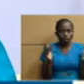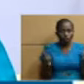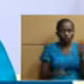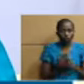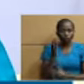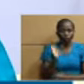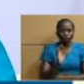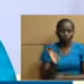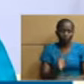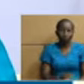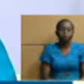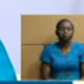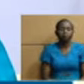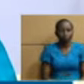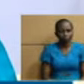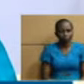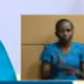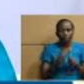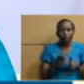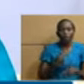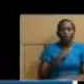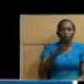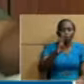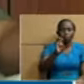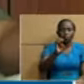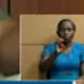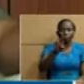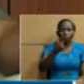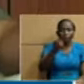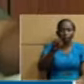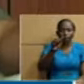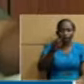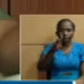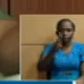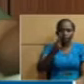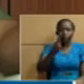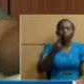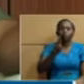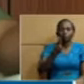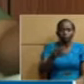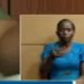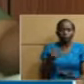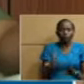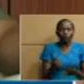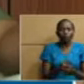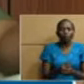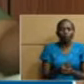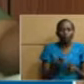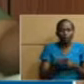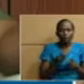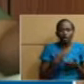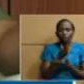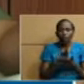to have you. And like I had introduced Bernard before, let me see who else I have virtually, because I have some